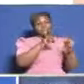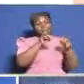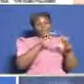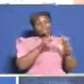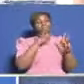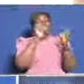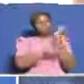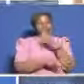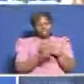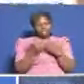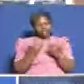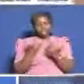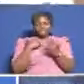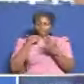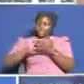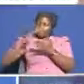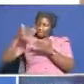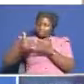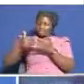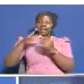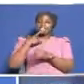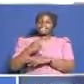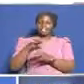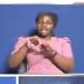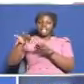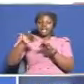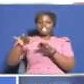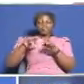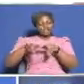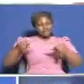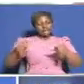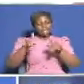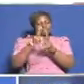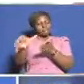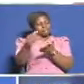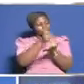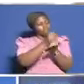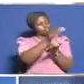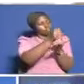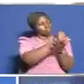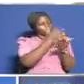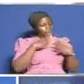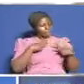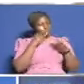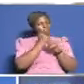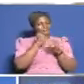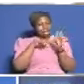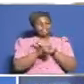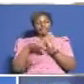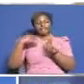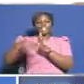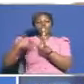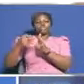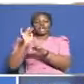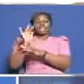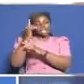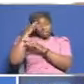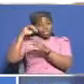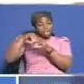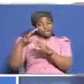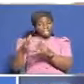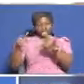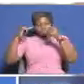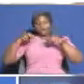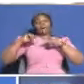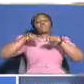rehabilitated hundreds of acres of land, as well as hiring people to work on the plant, calling for investors to run the affairs of the